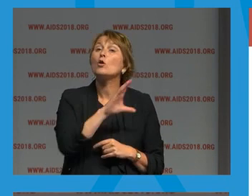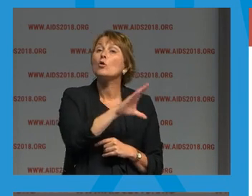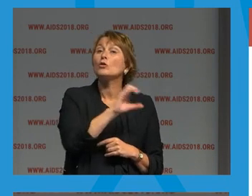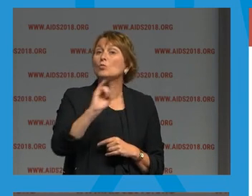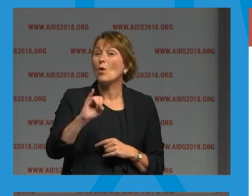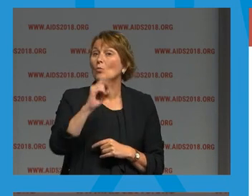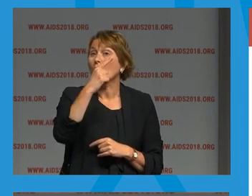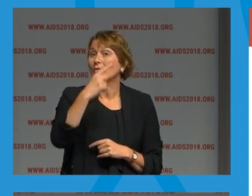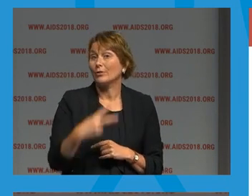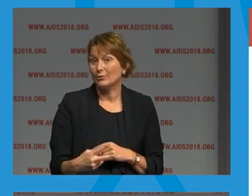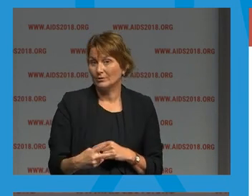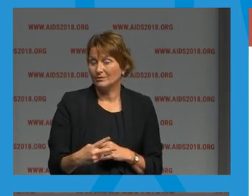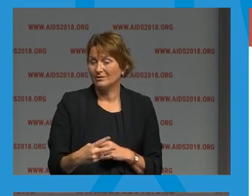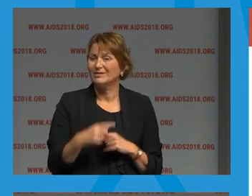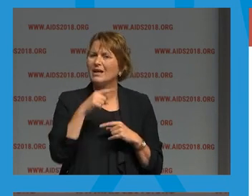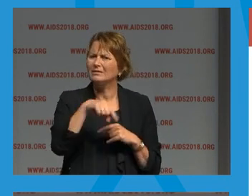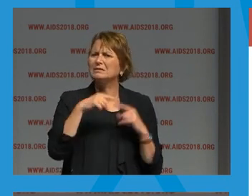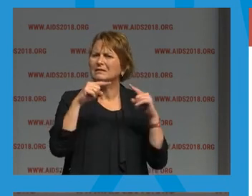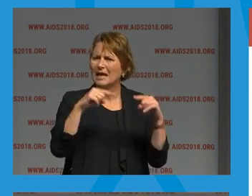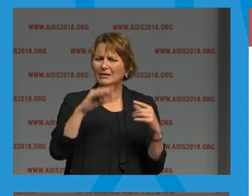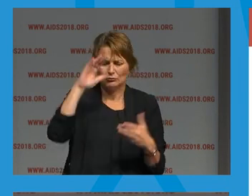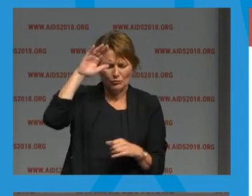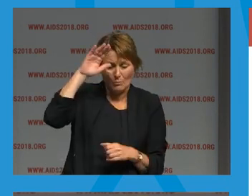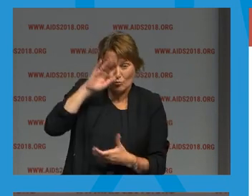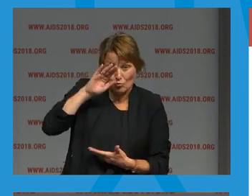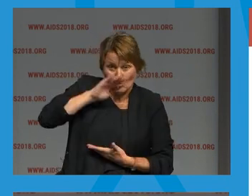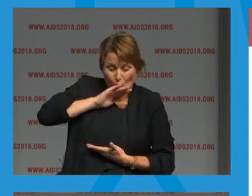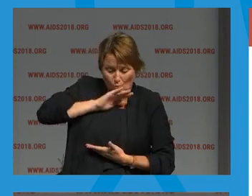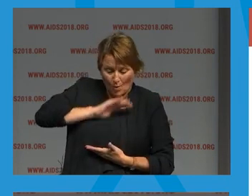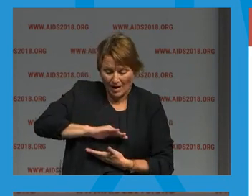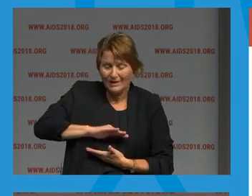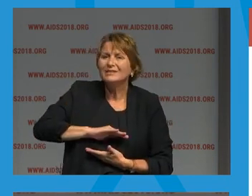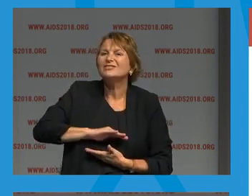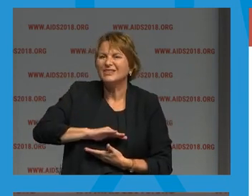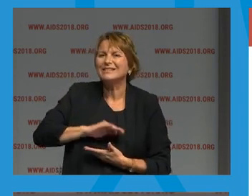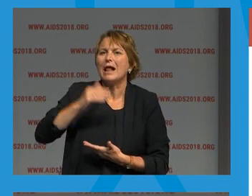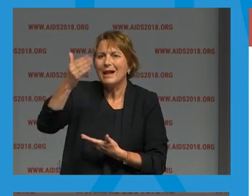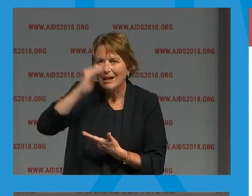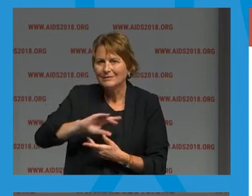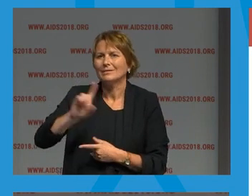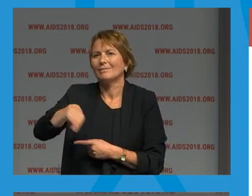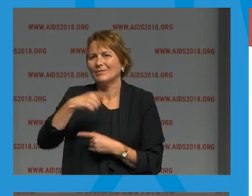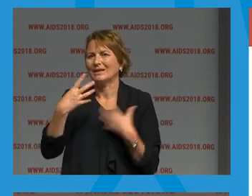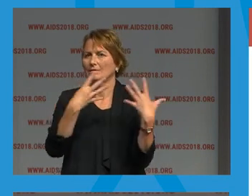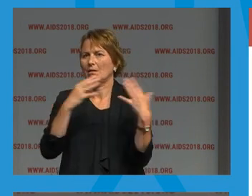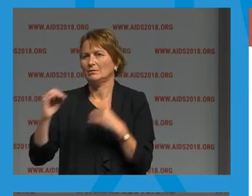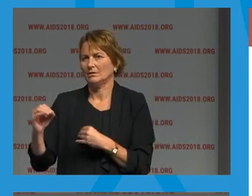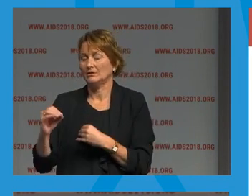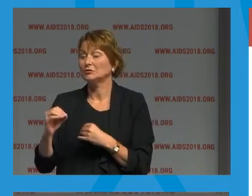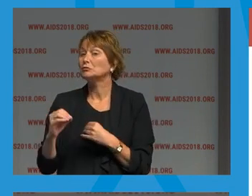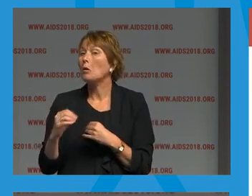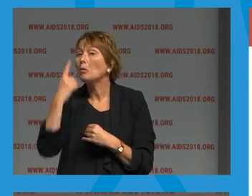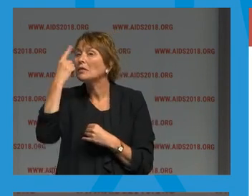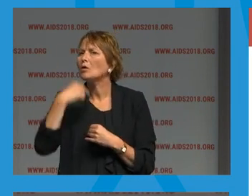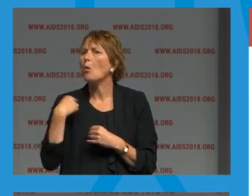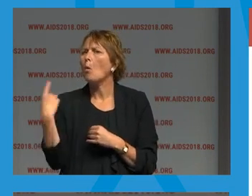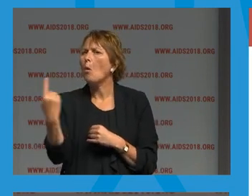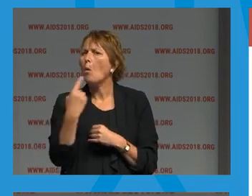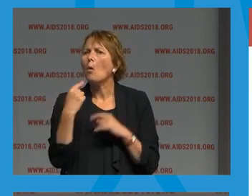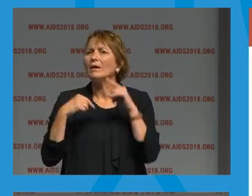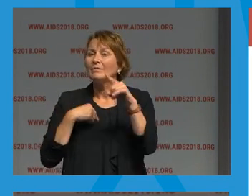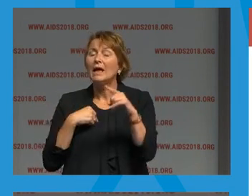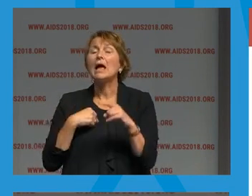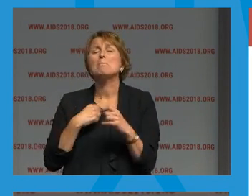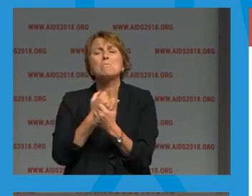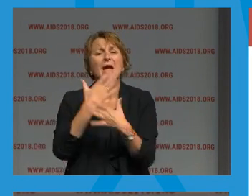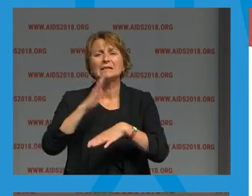third 90 of suppression is less than any of the 90s. Again, suggesting that not only is there unrelenting stigma